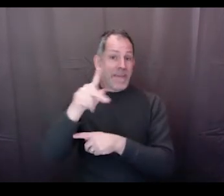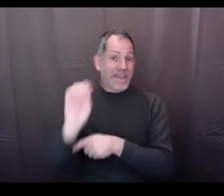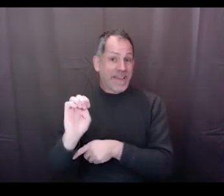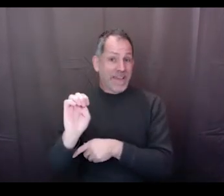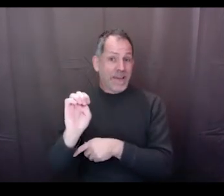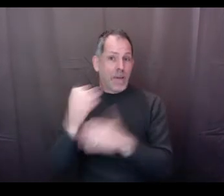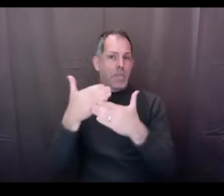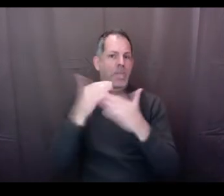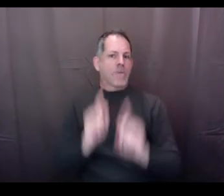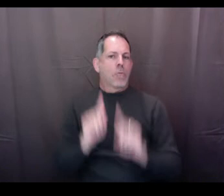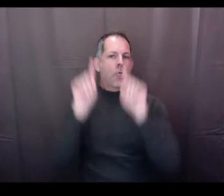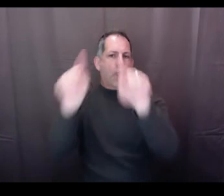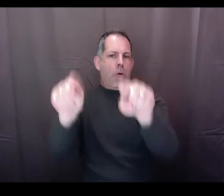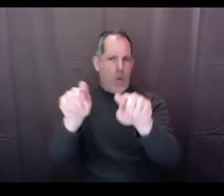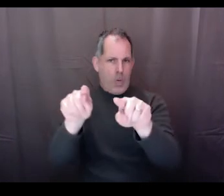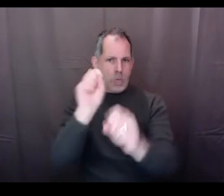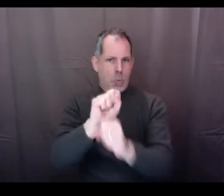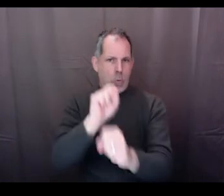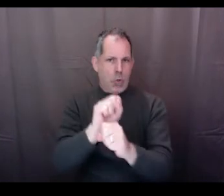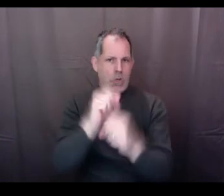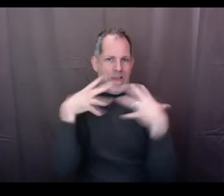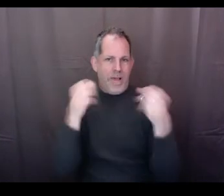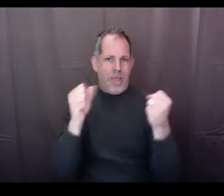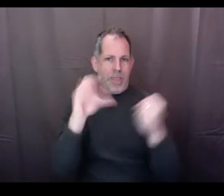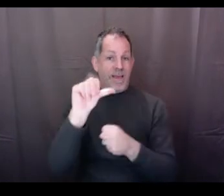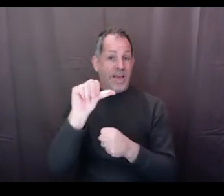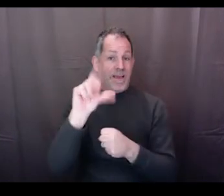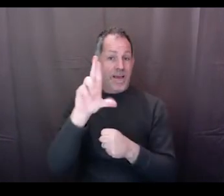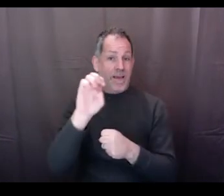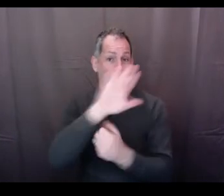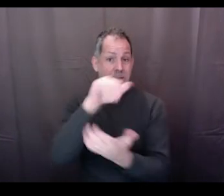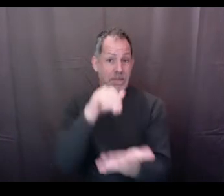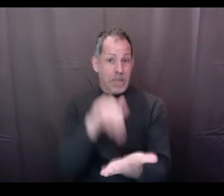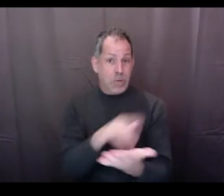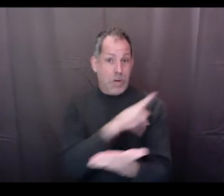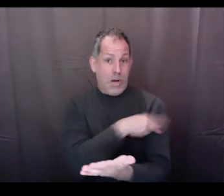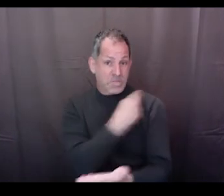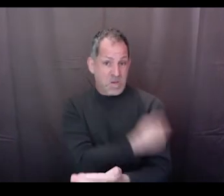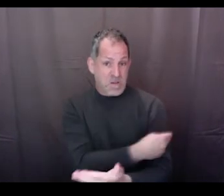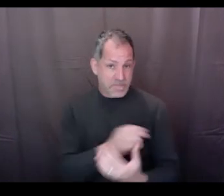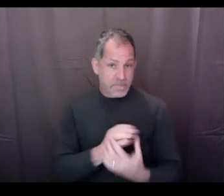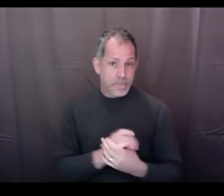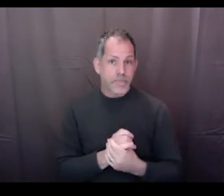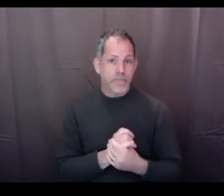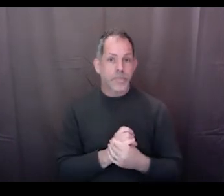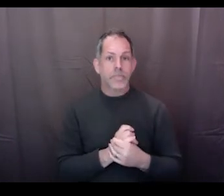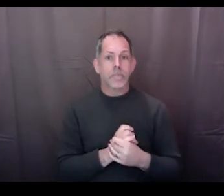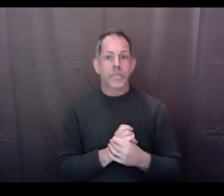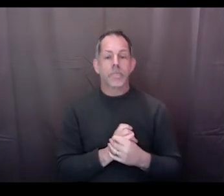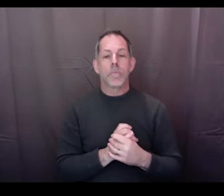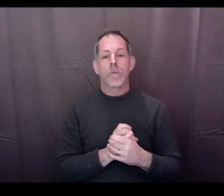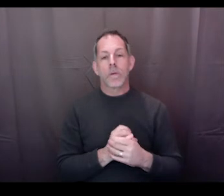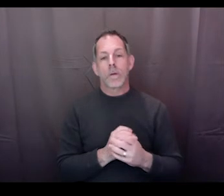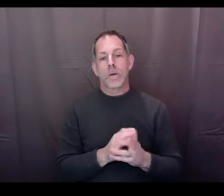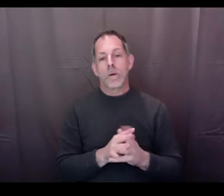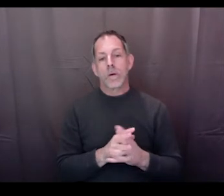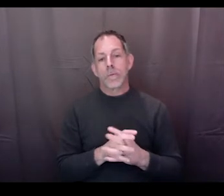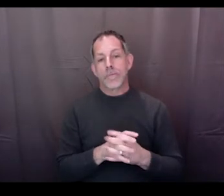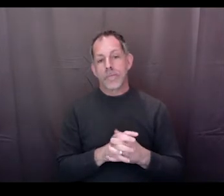there might be a possibility of, if there's a medication that treats